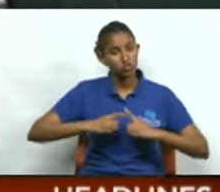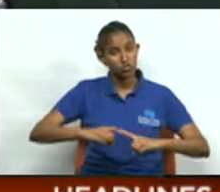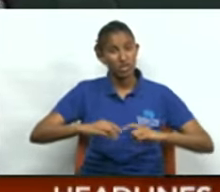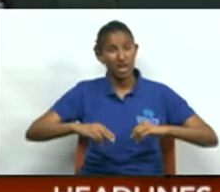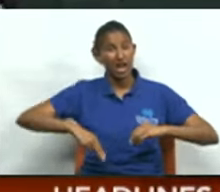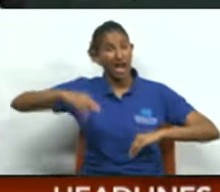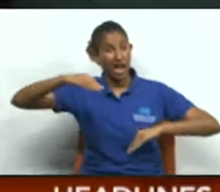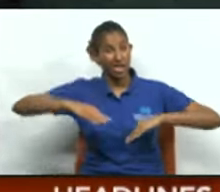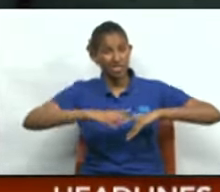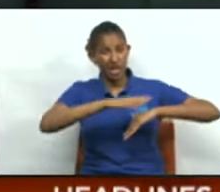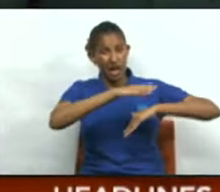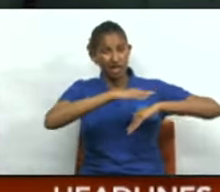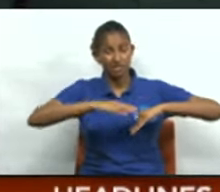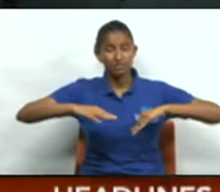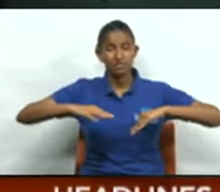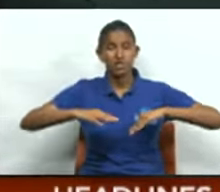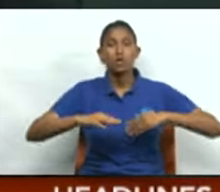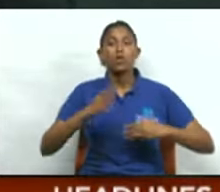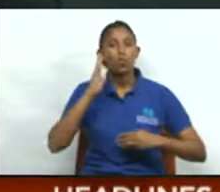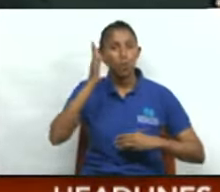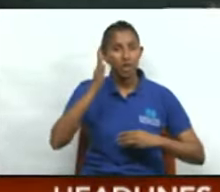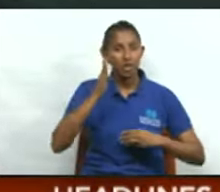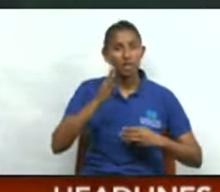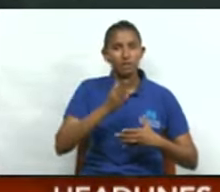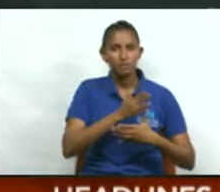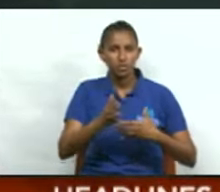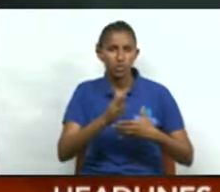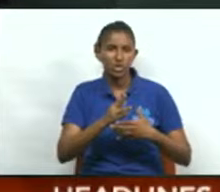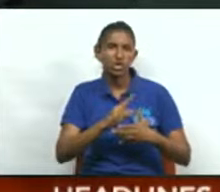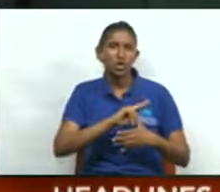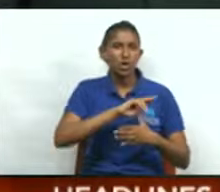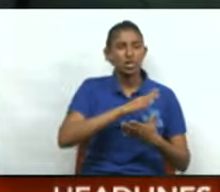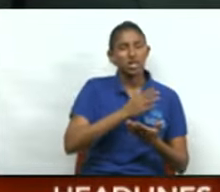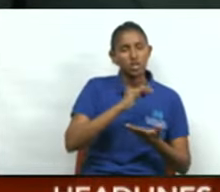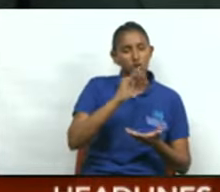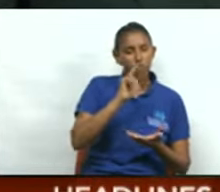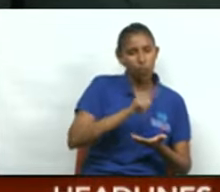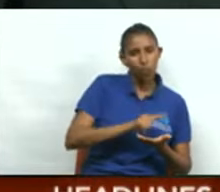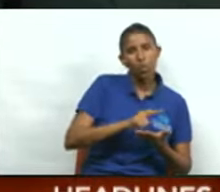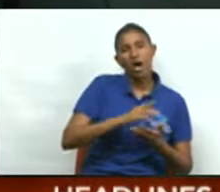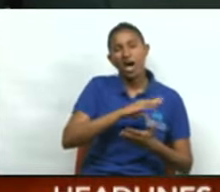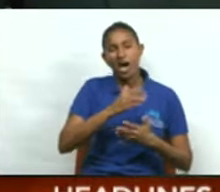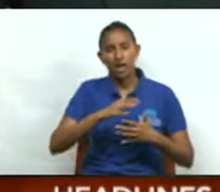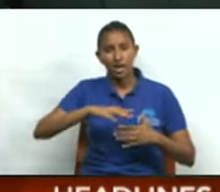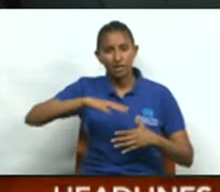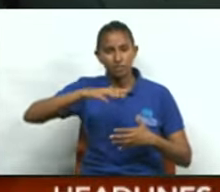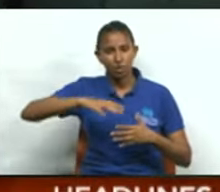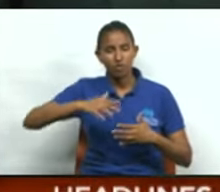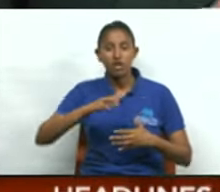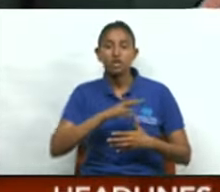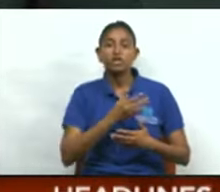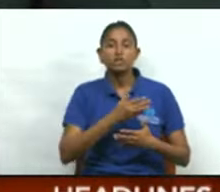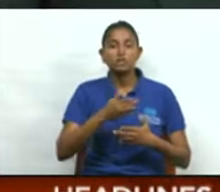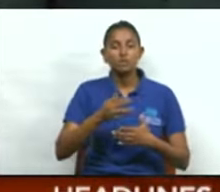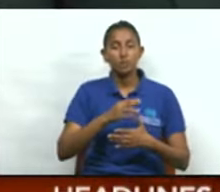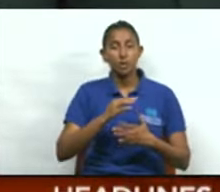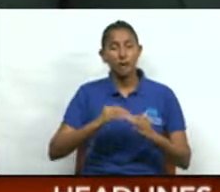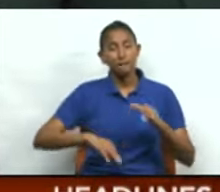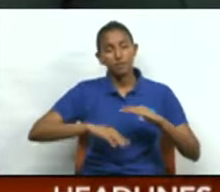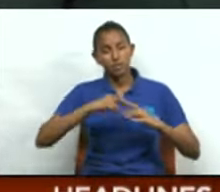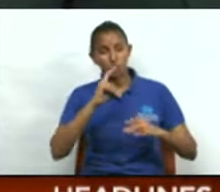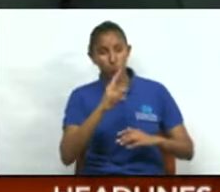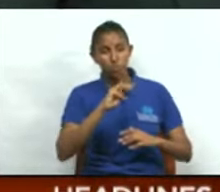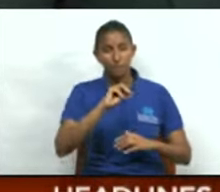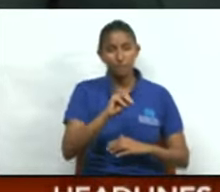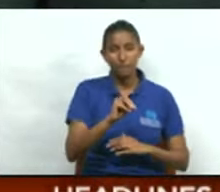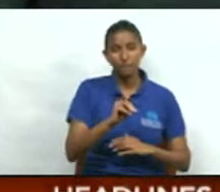Seas are forecast to be slight to moderate, with waves up to 2 meters in open waters, while in sheltered areas, waves are set to remain